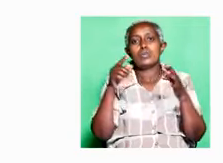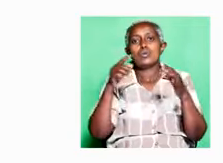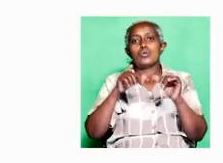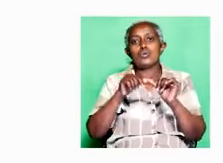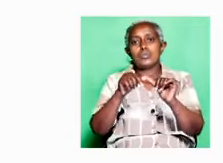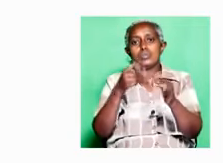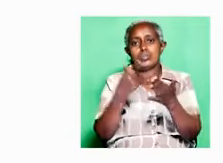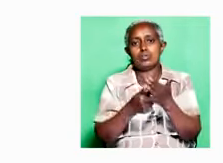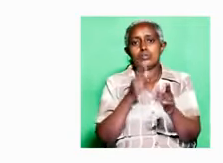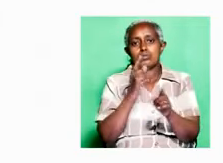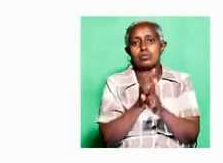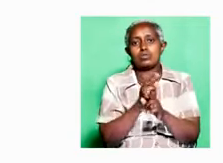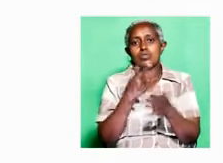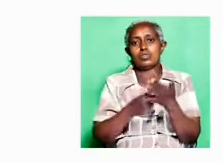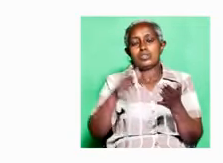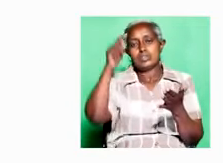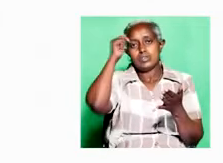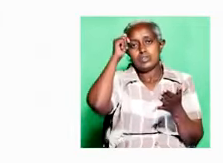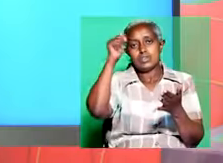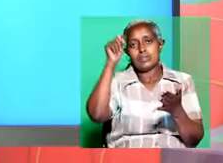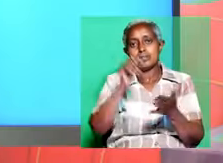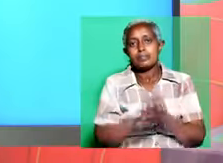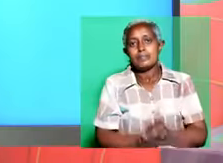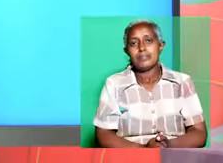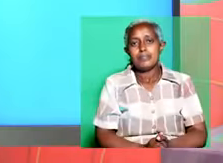Let's prove this theorem.